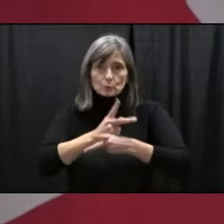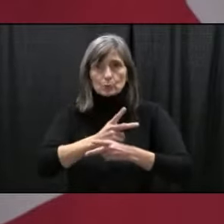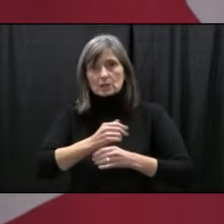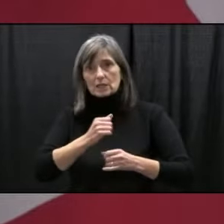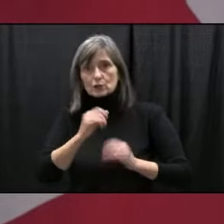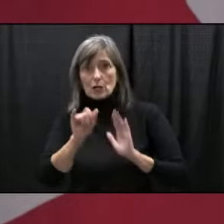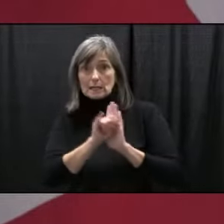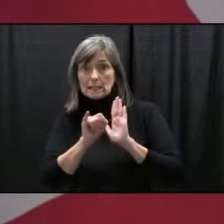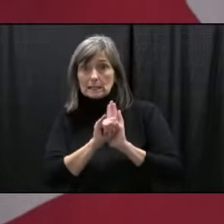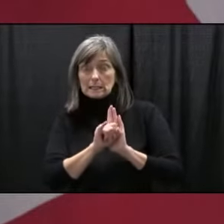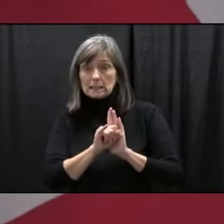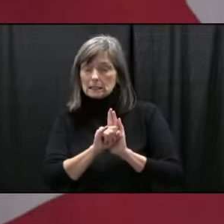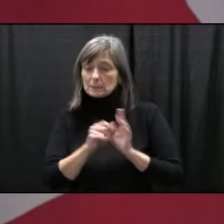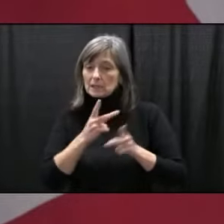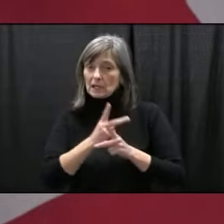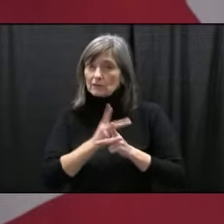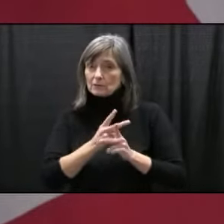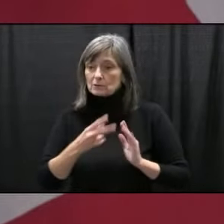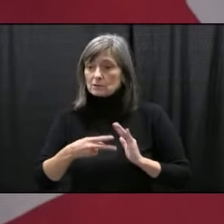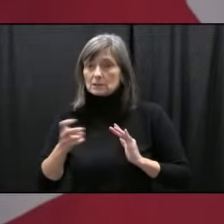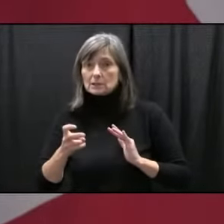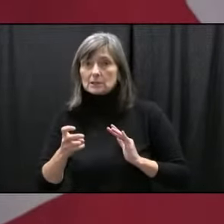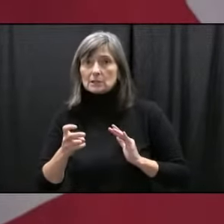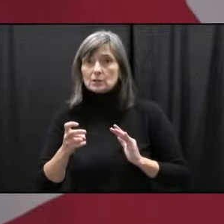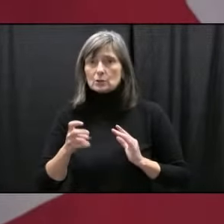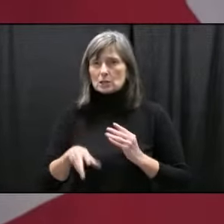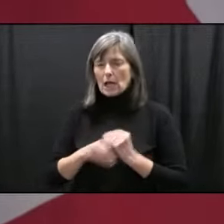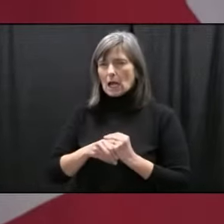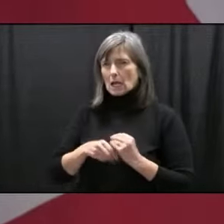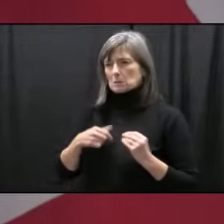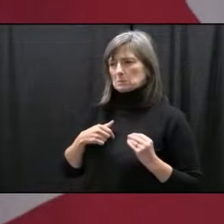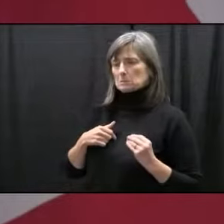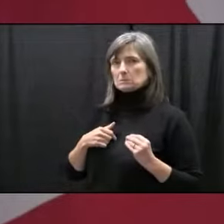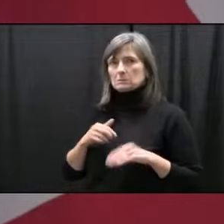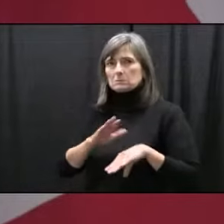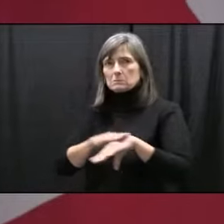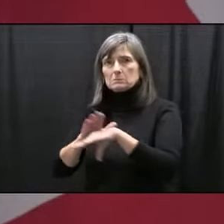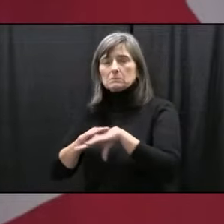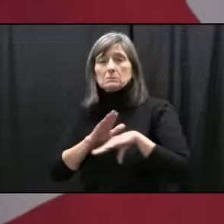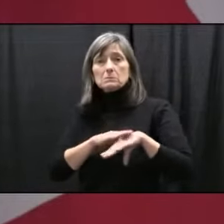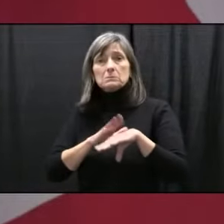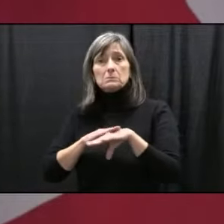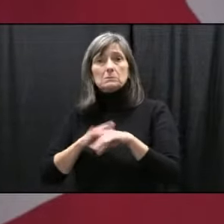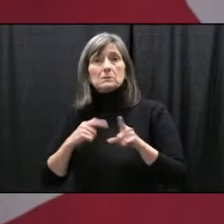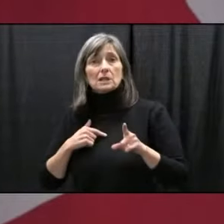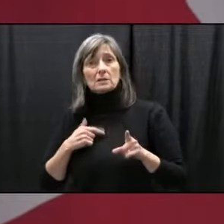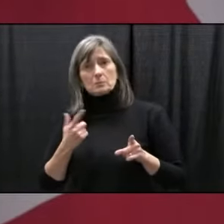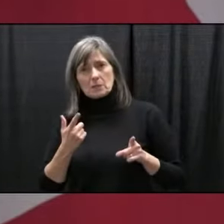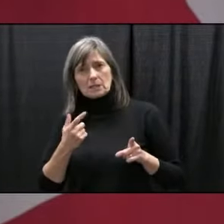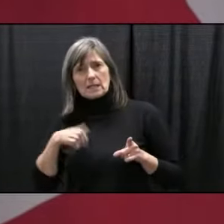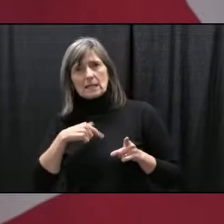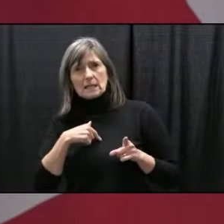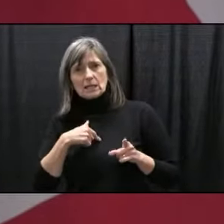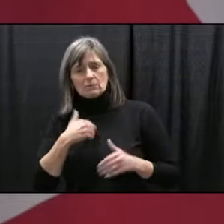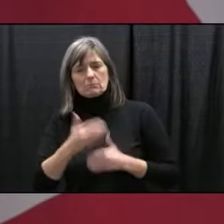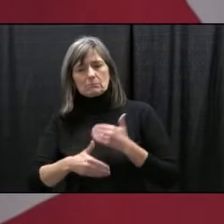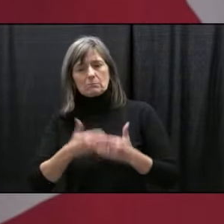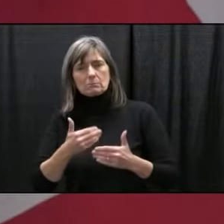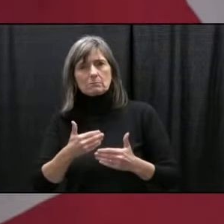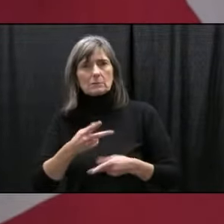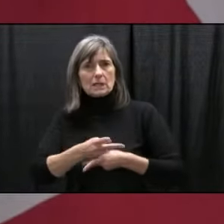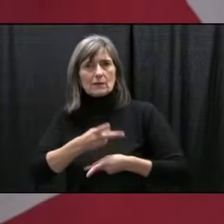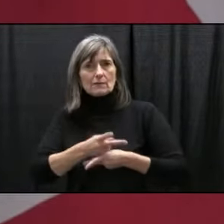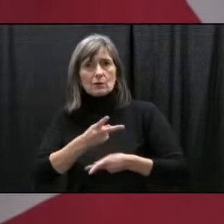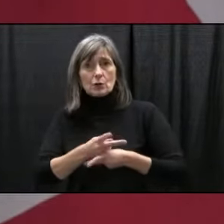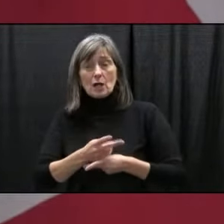accessed, it's just an extra sign here to us and to the general public that these precautionary steps need to be taken. So we don't have any